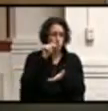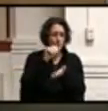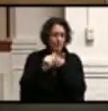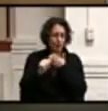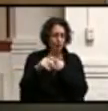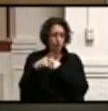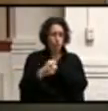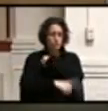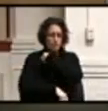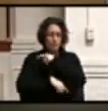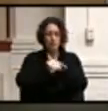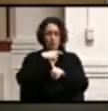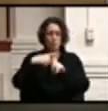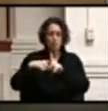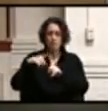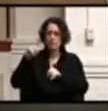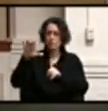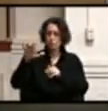$175.